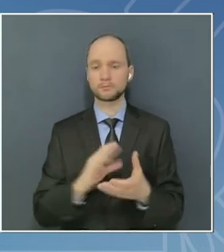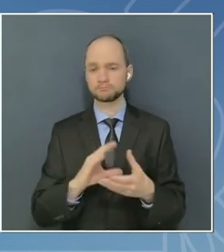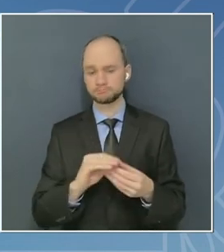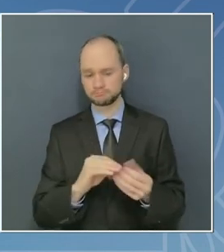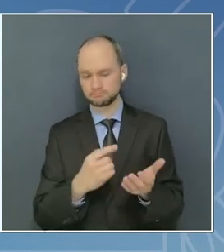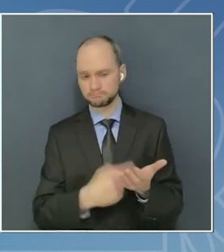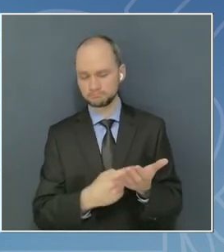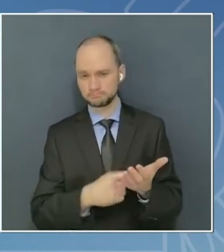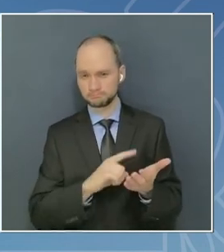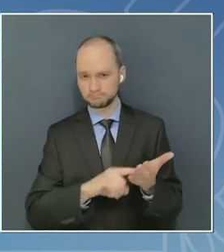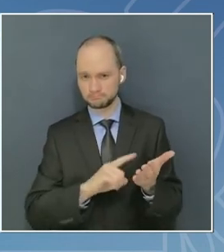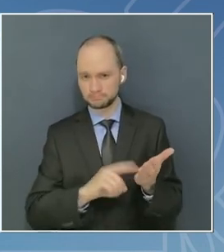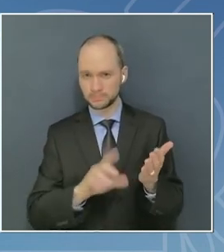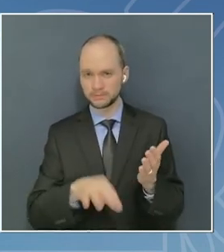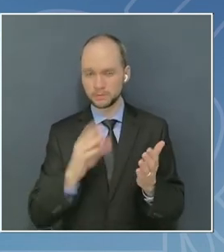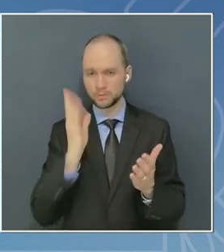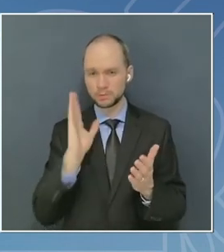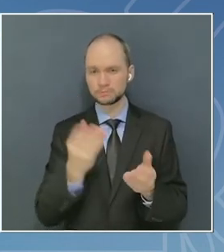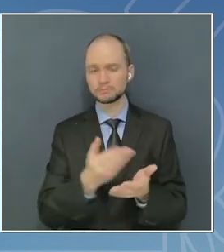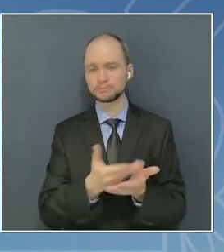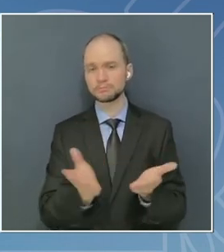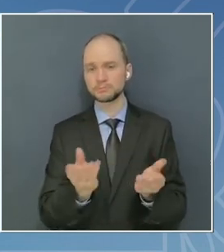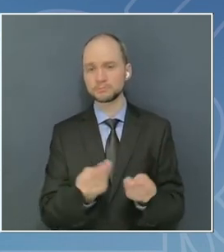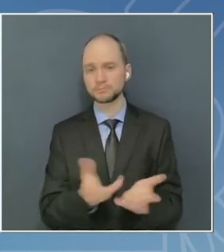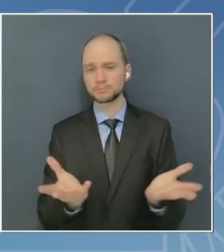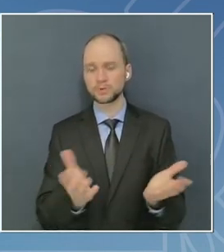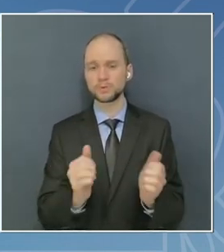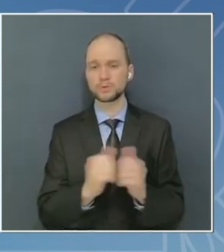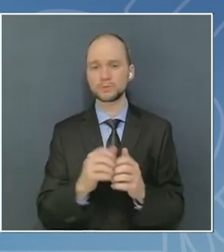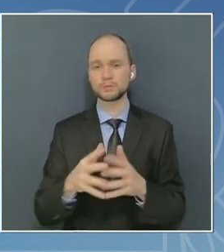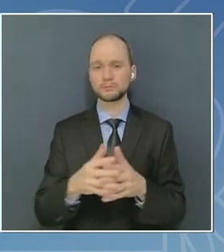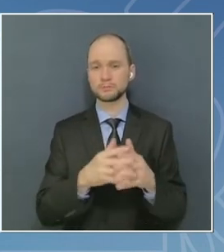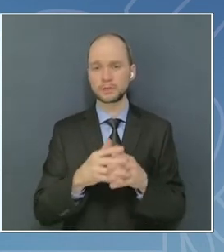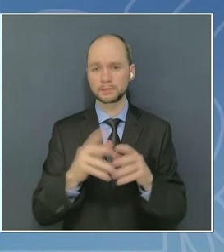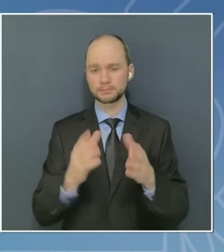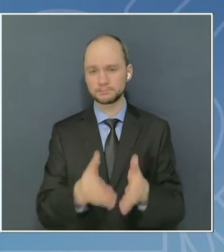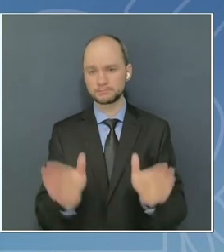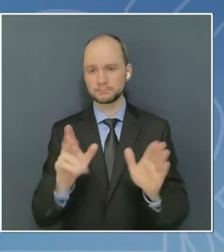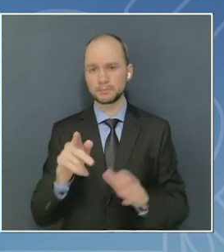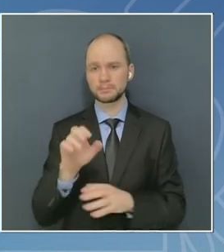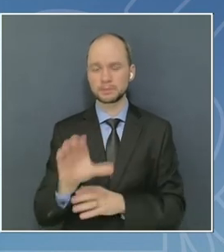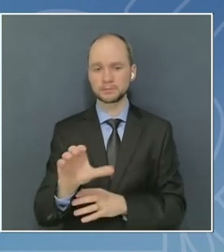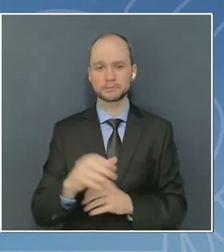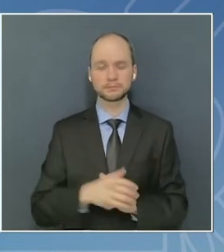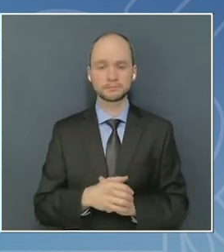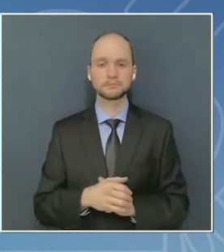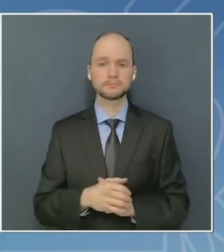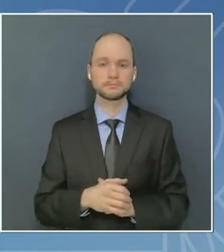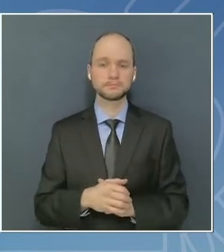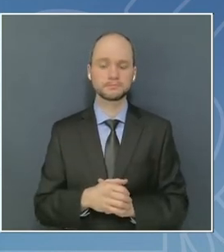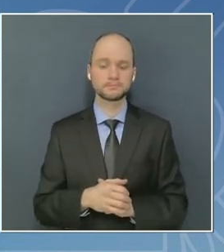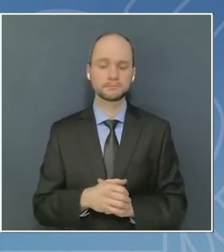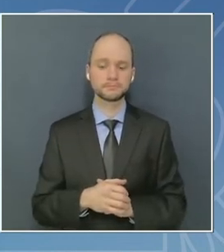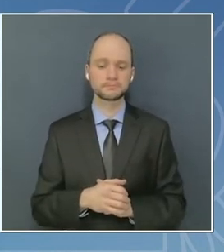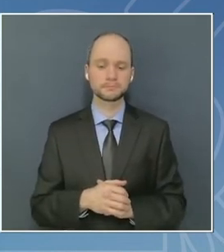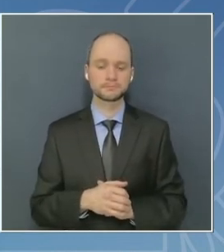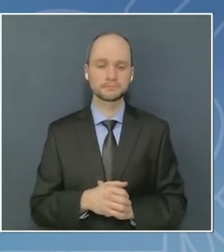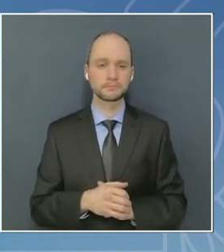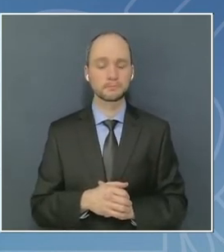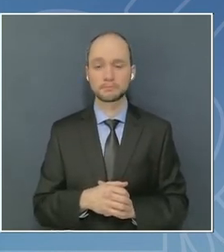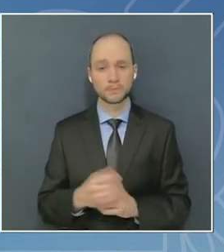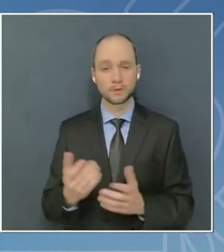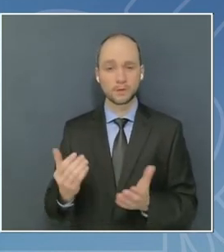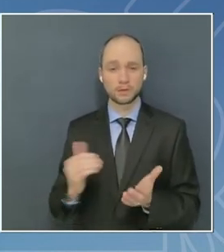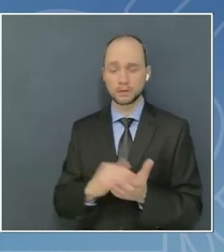public. Am I ready to say this, Erica, right? So there are numerous areas that we address. I think I totally agree with